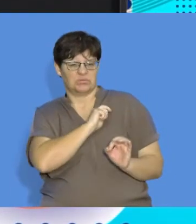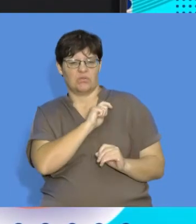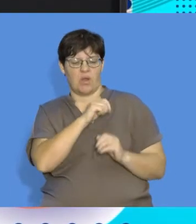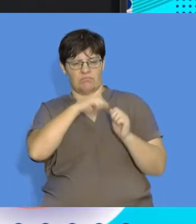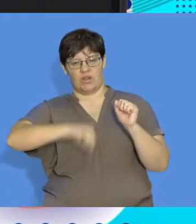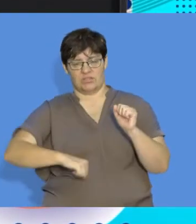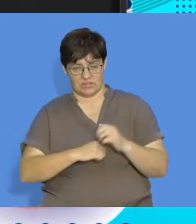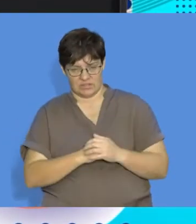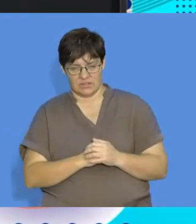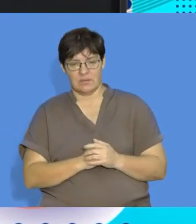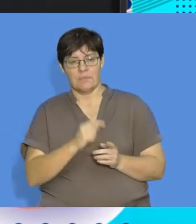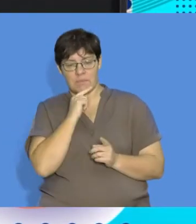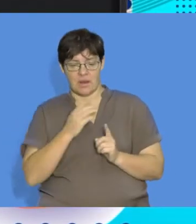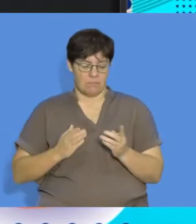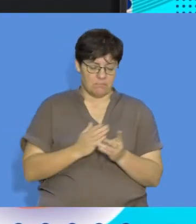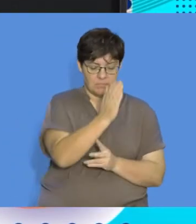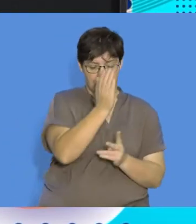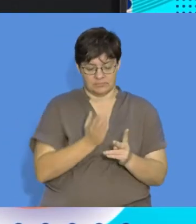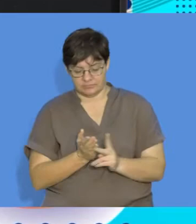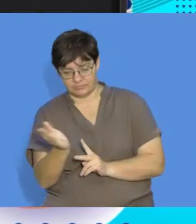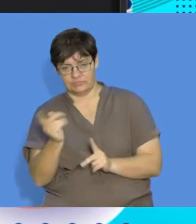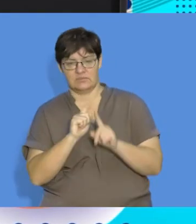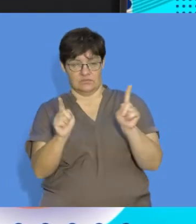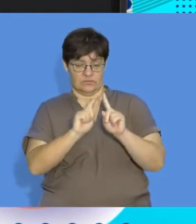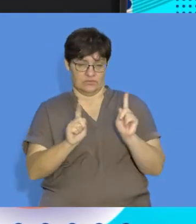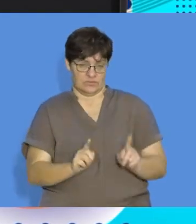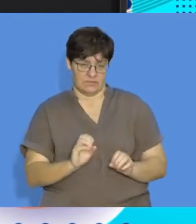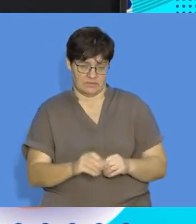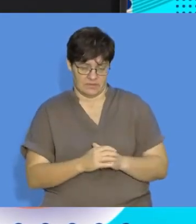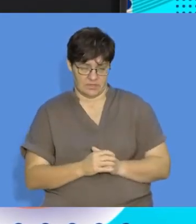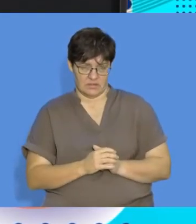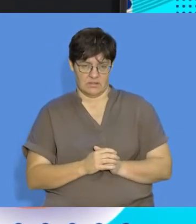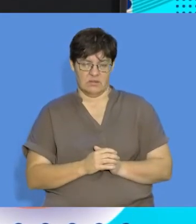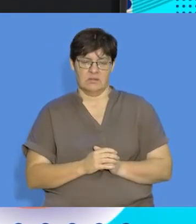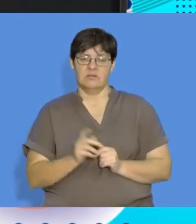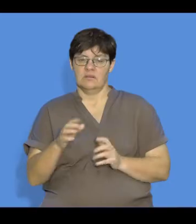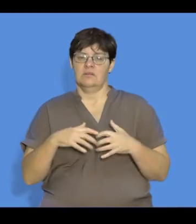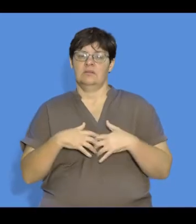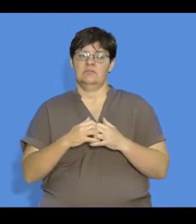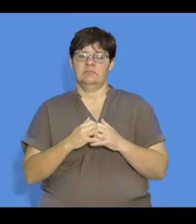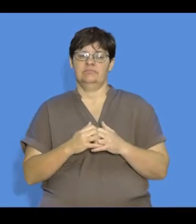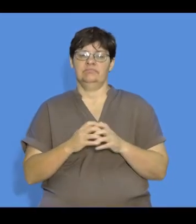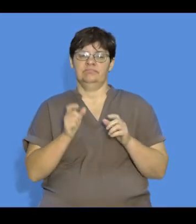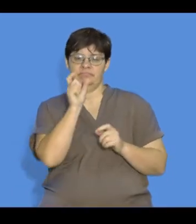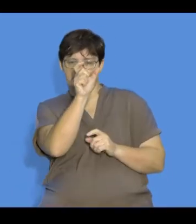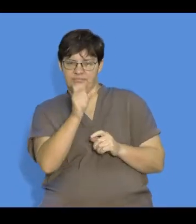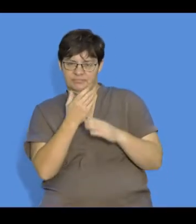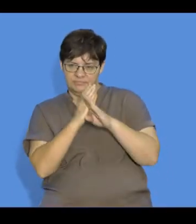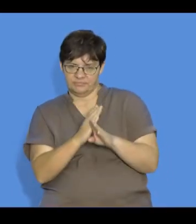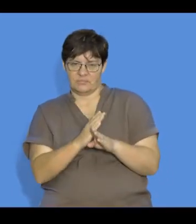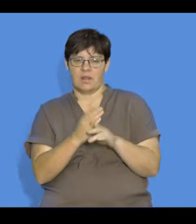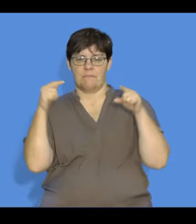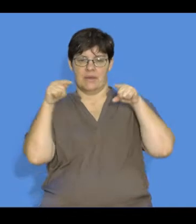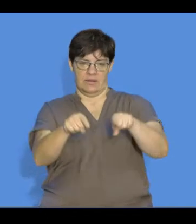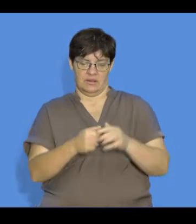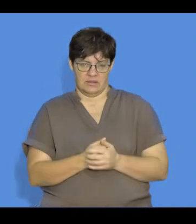is a branch circuit which provides more than one path for the current. Right. So a branch circuit forms when resistors are connected